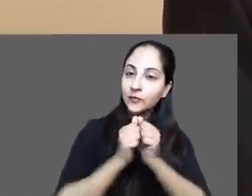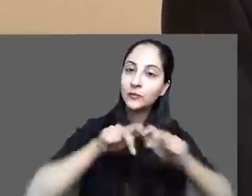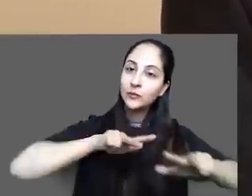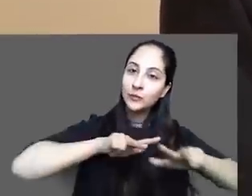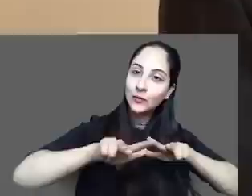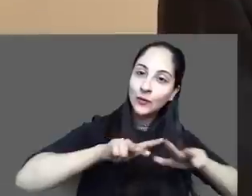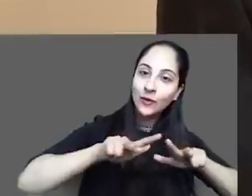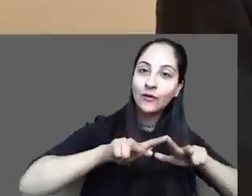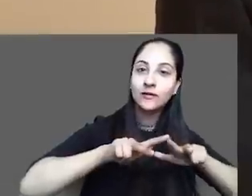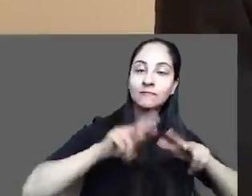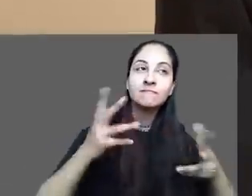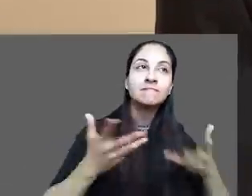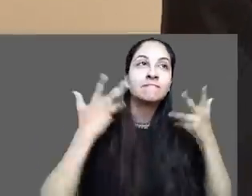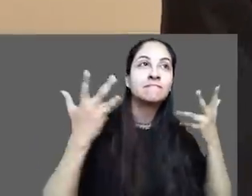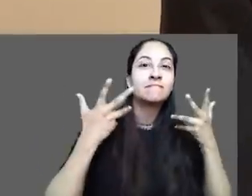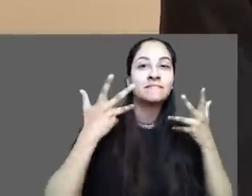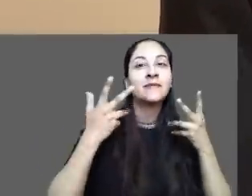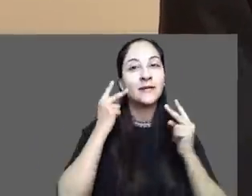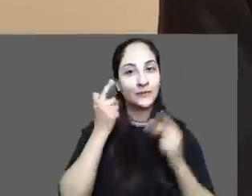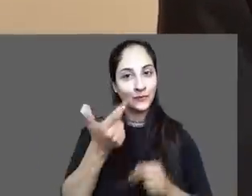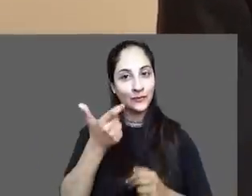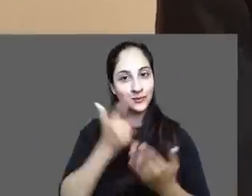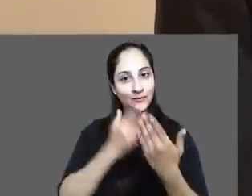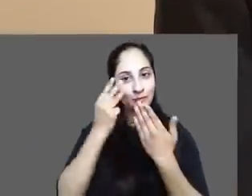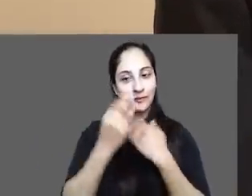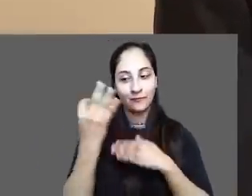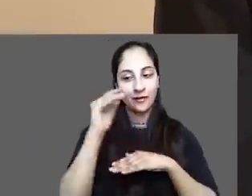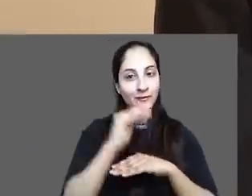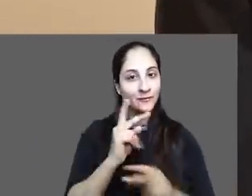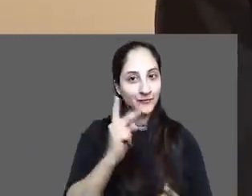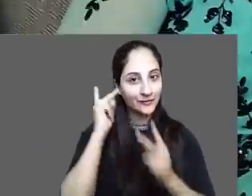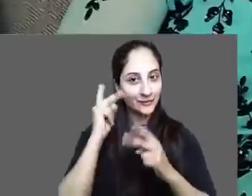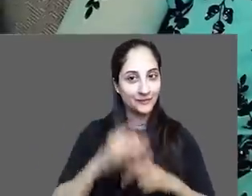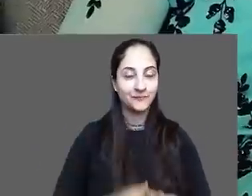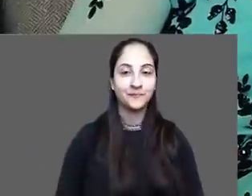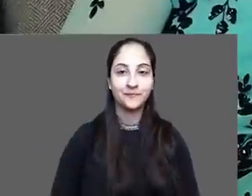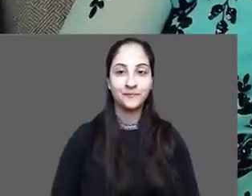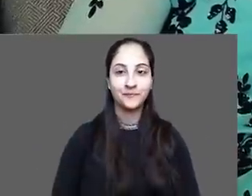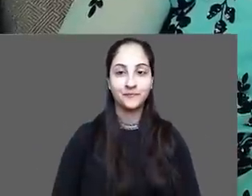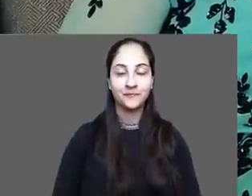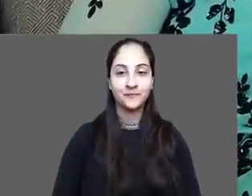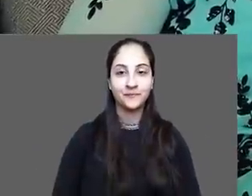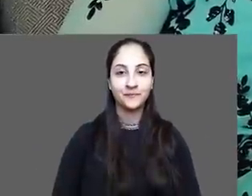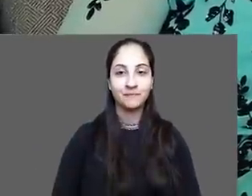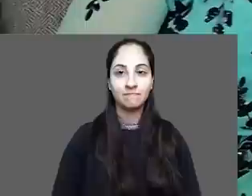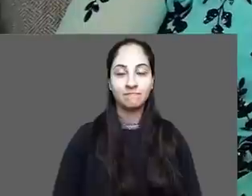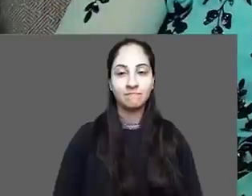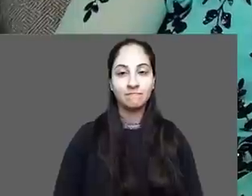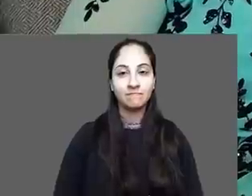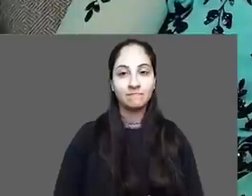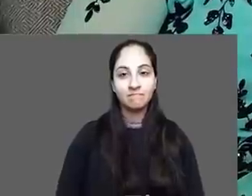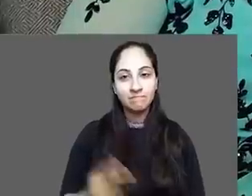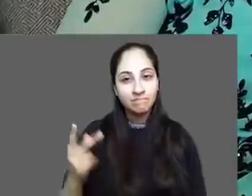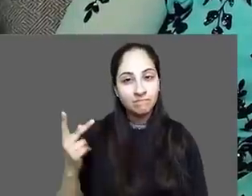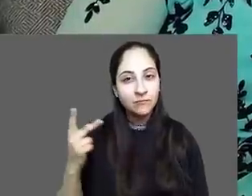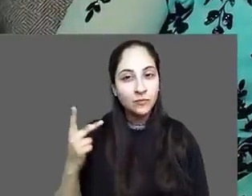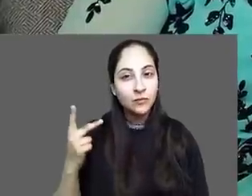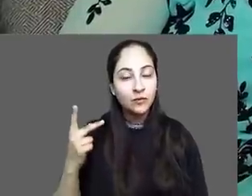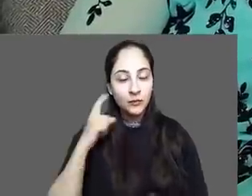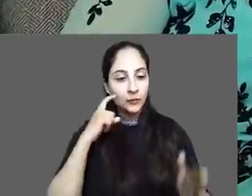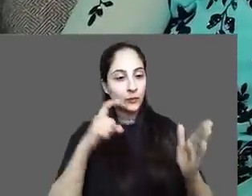for long walks with our families and watching Friday night reflections. The most memorable story during